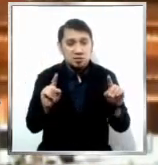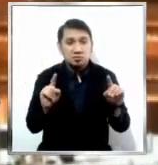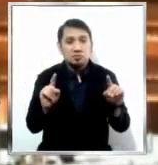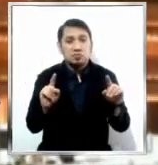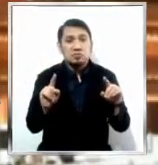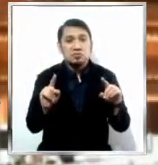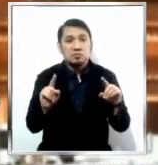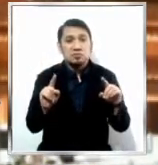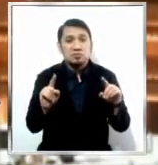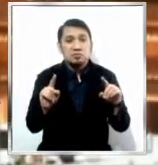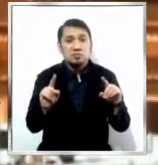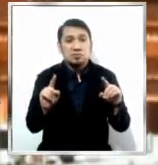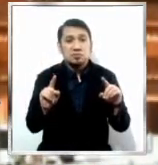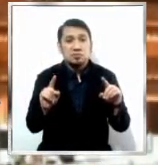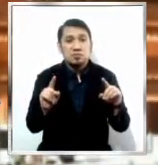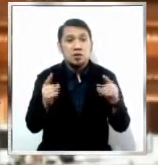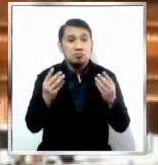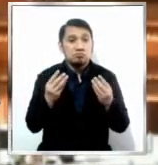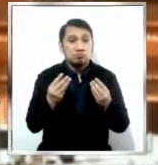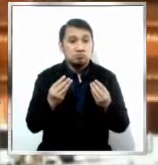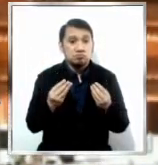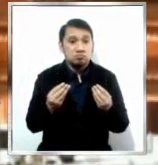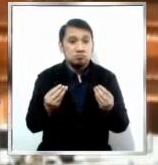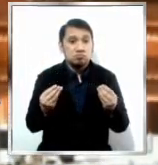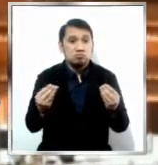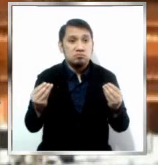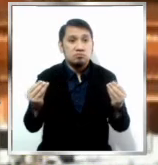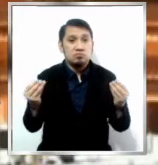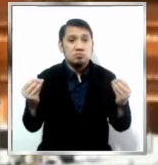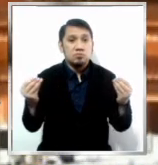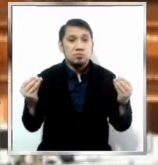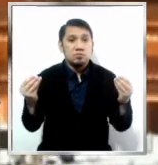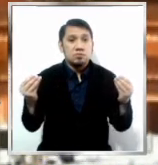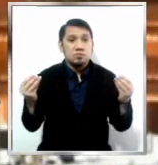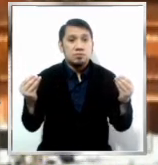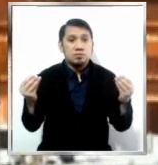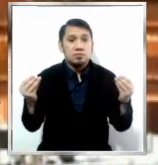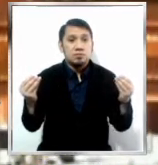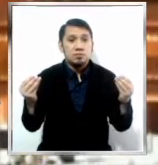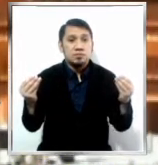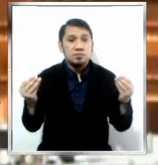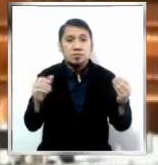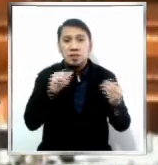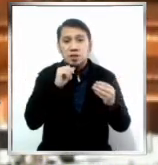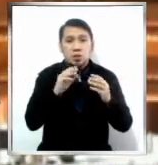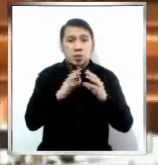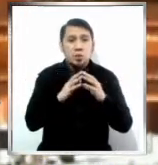the recoveries. At wala masyadong